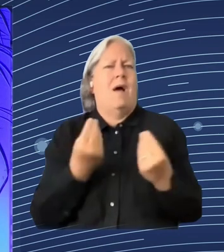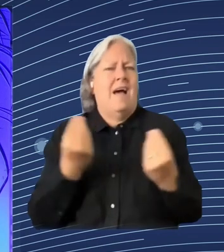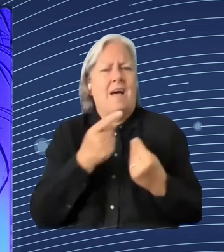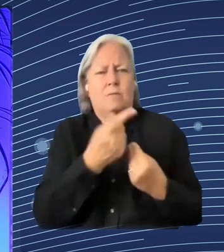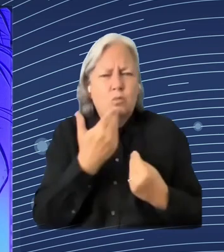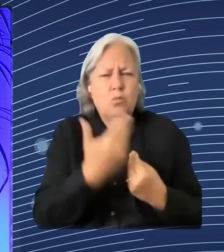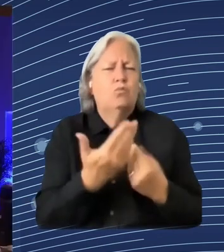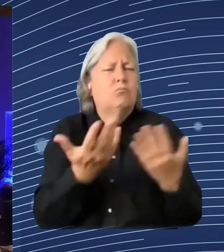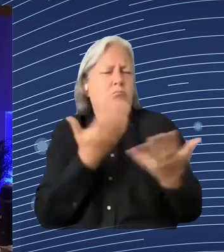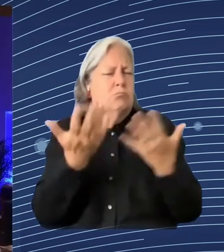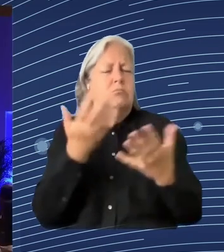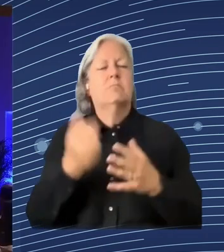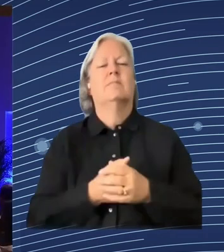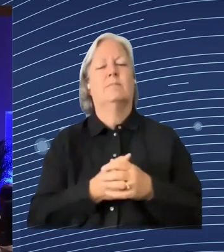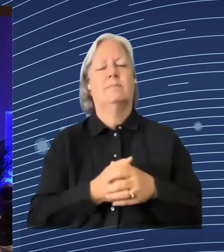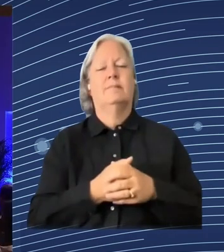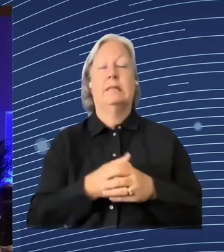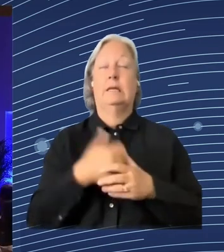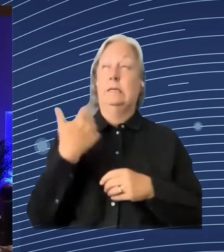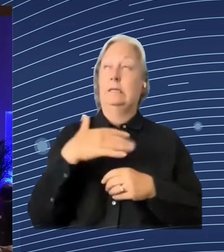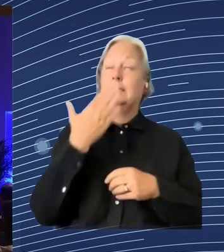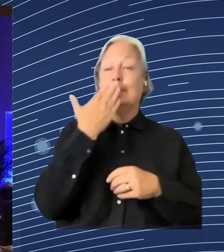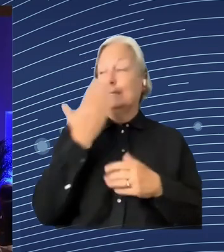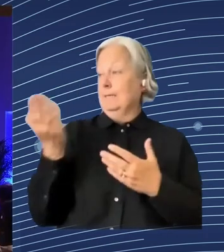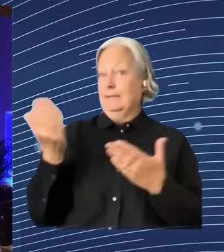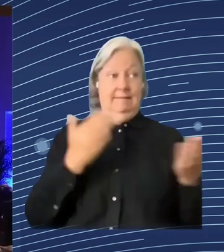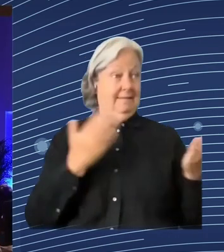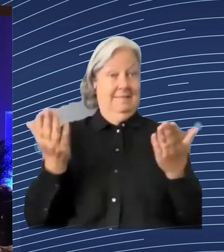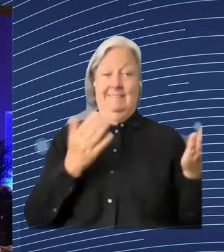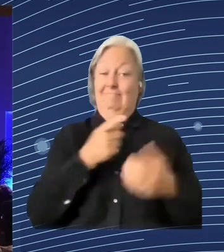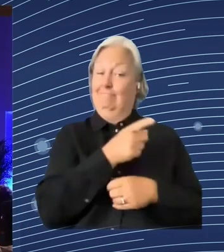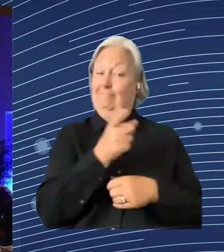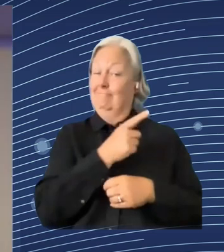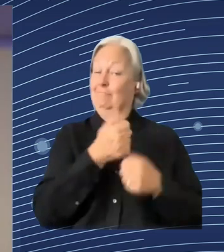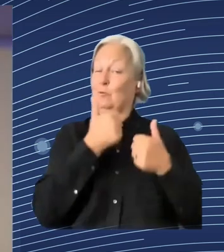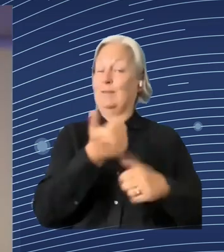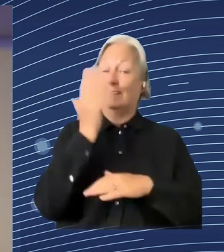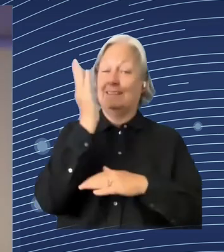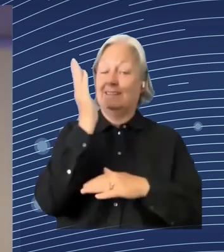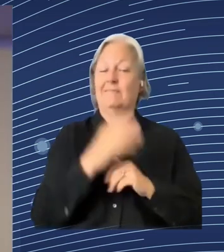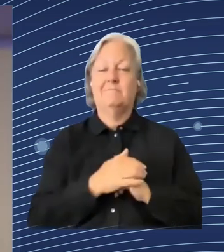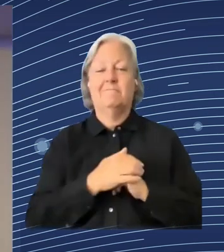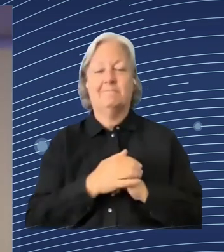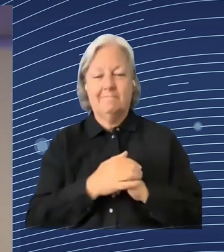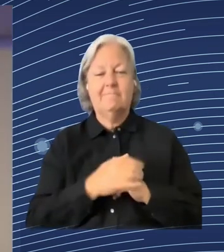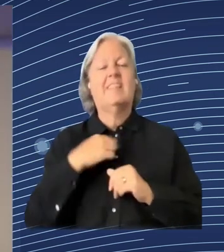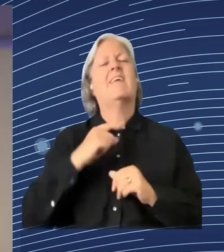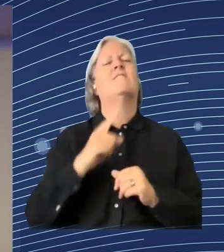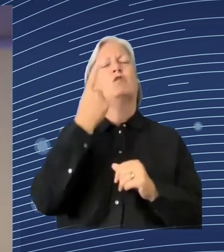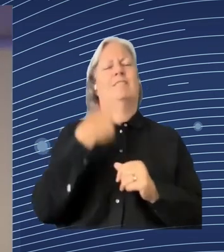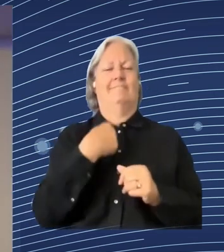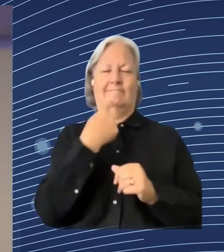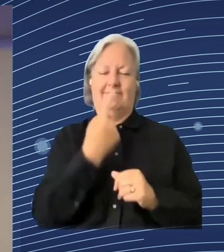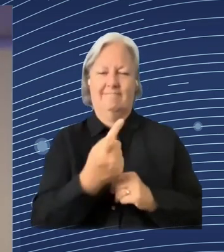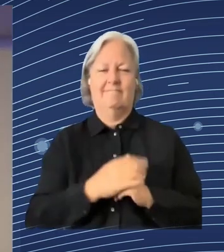Not that easy to answer that. You are excellent speakers. So, first thing, we don't